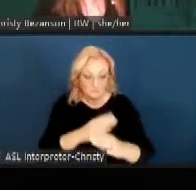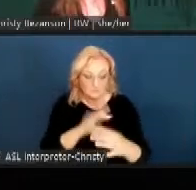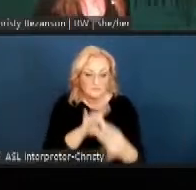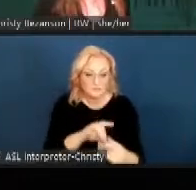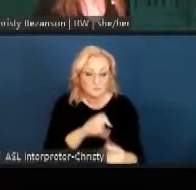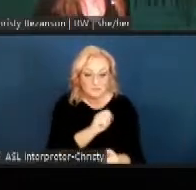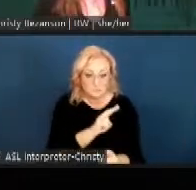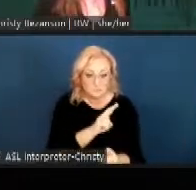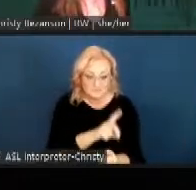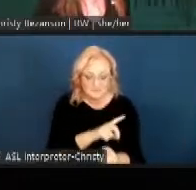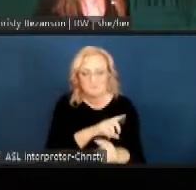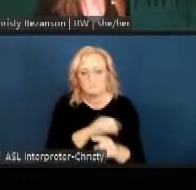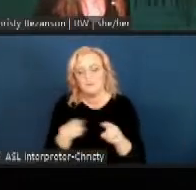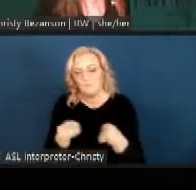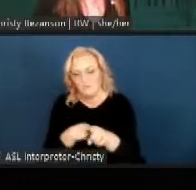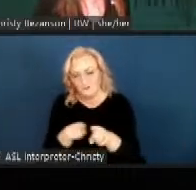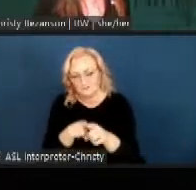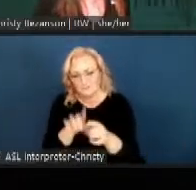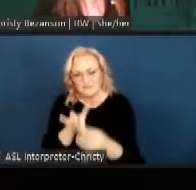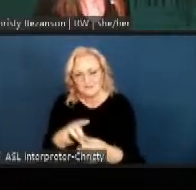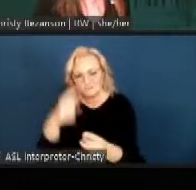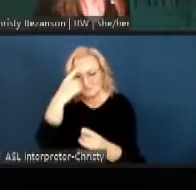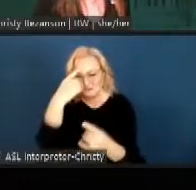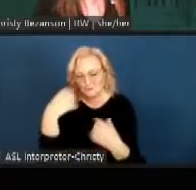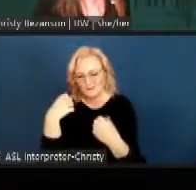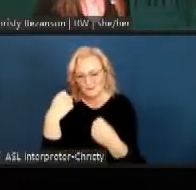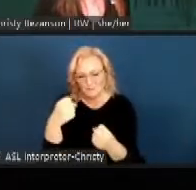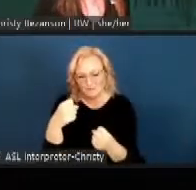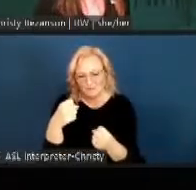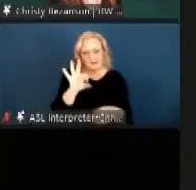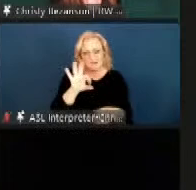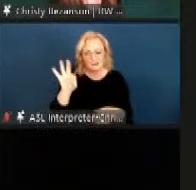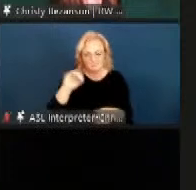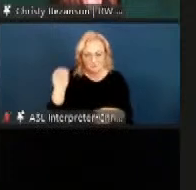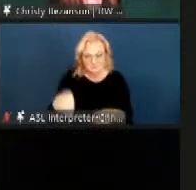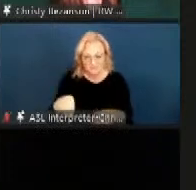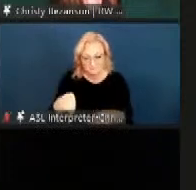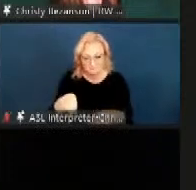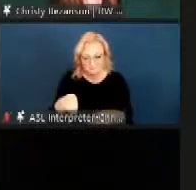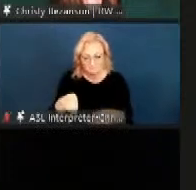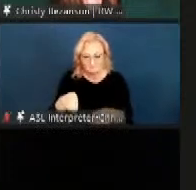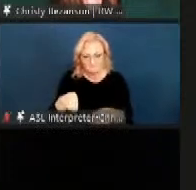related to the mental health side of things as well. So our population is co-occurring and houseless right now.